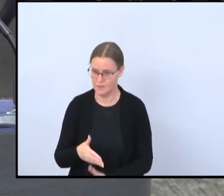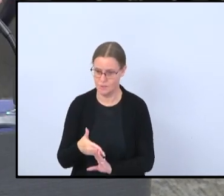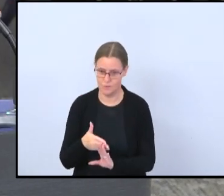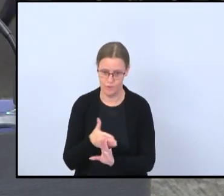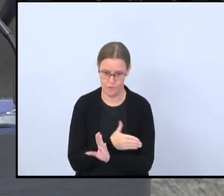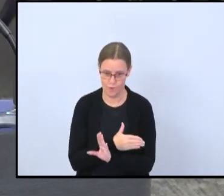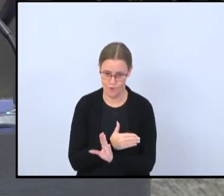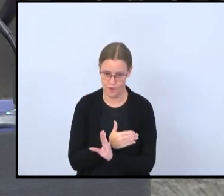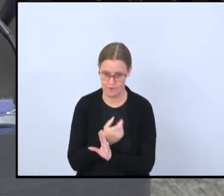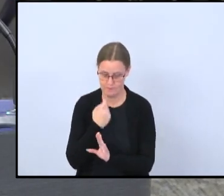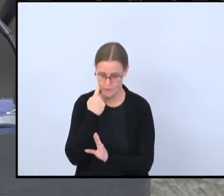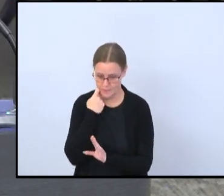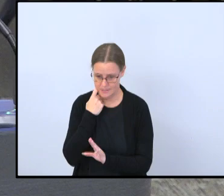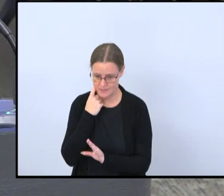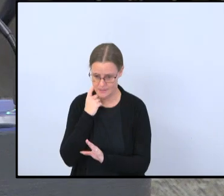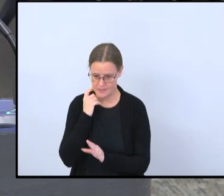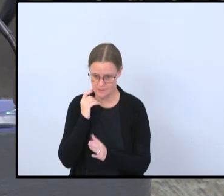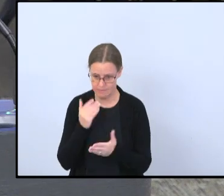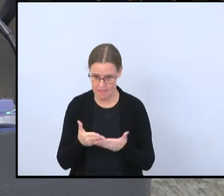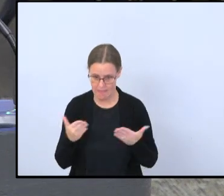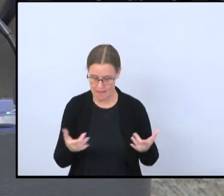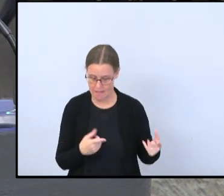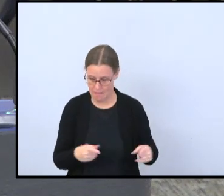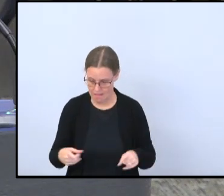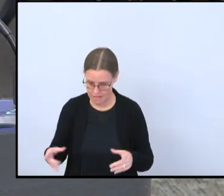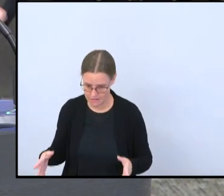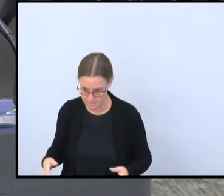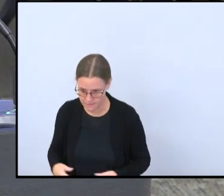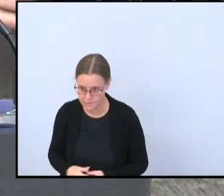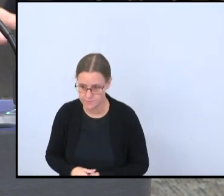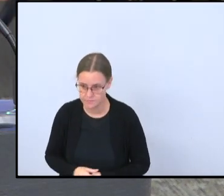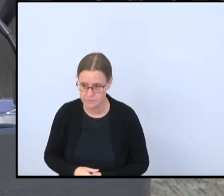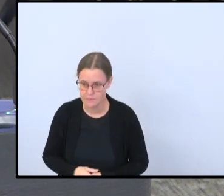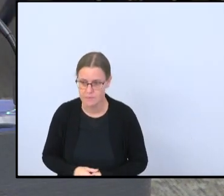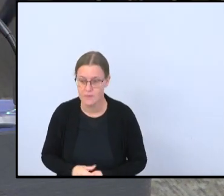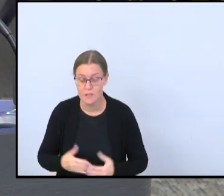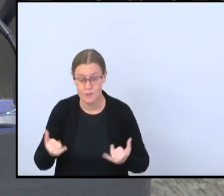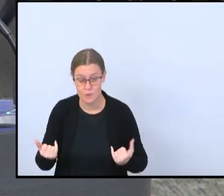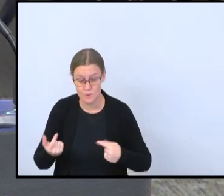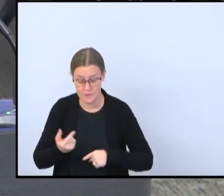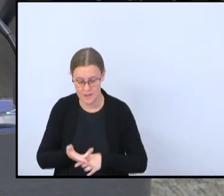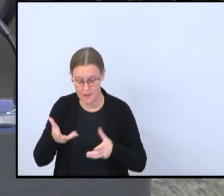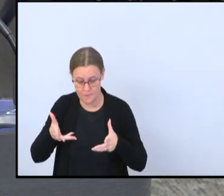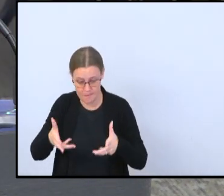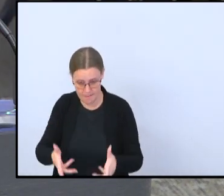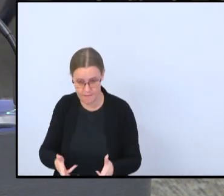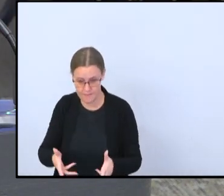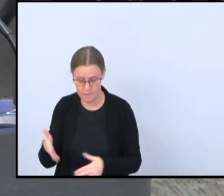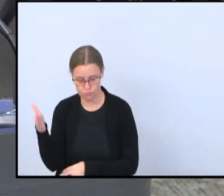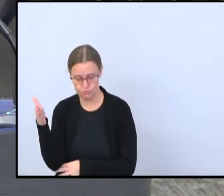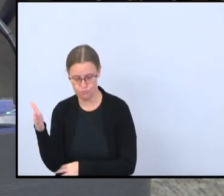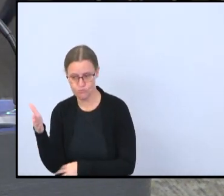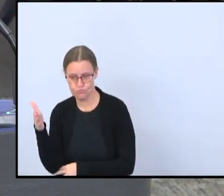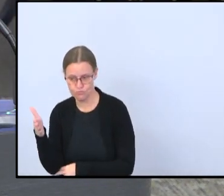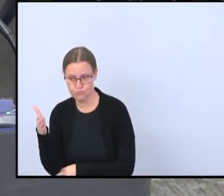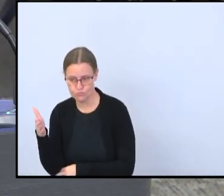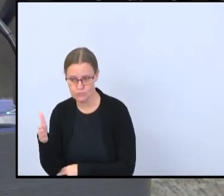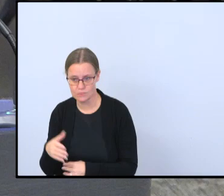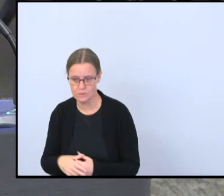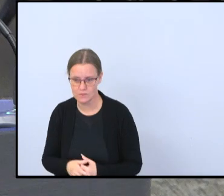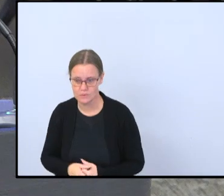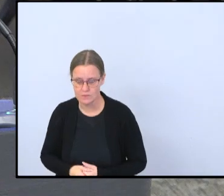other recent developments. Yes, ma'am. And at this point, we left it in the presentation today, and we're going to continue. But